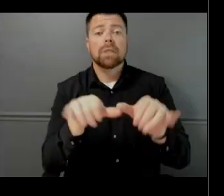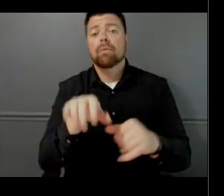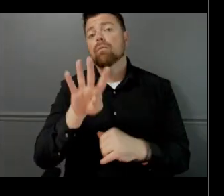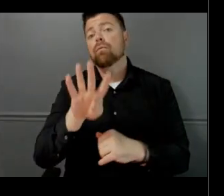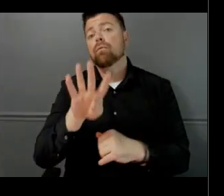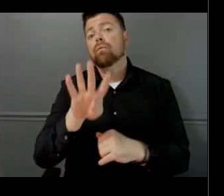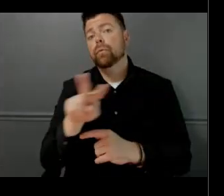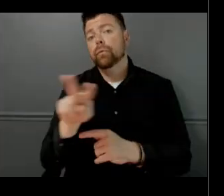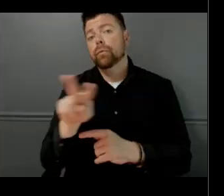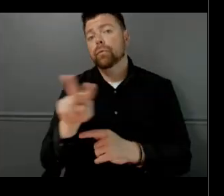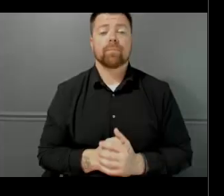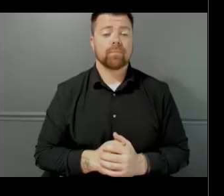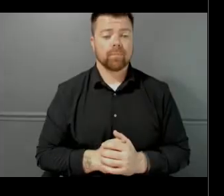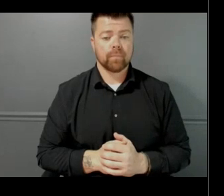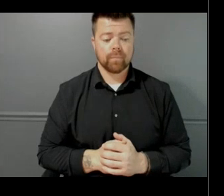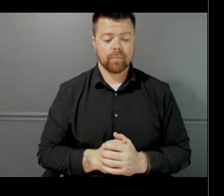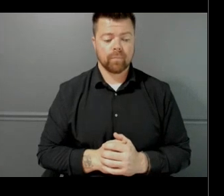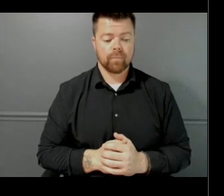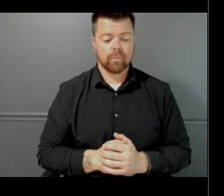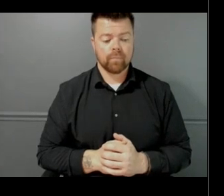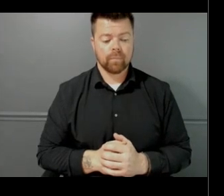4.22.